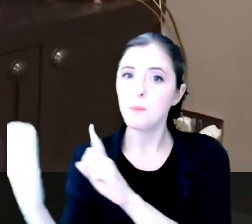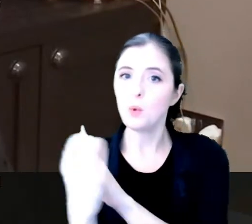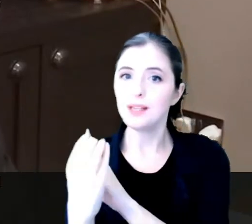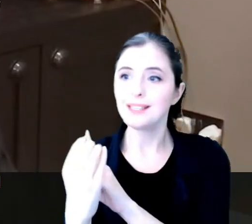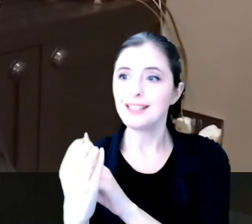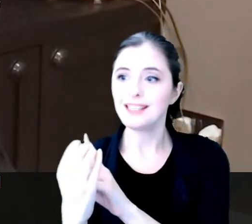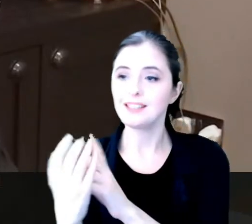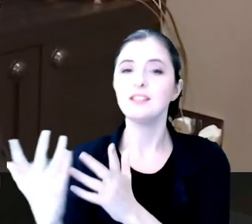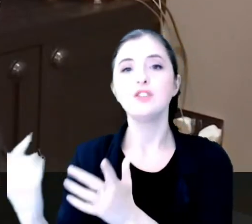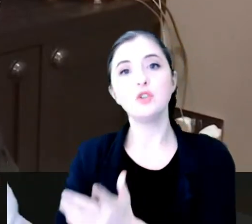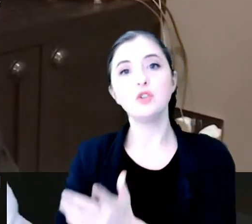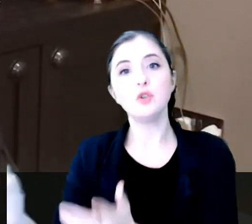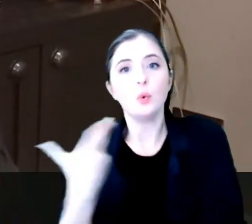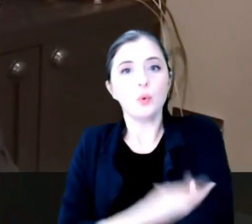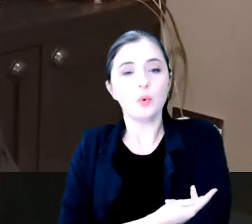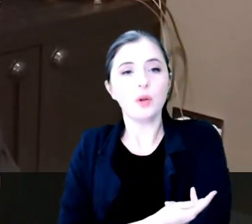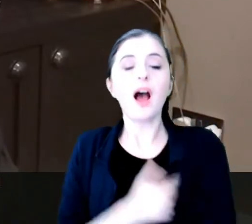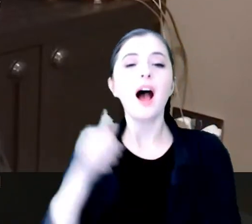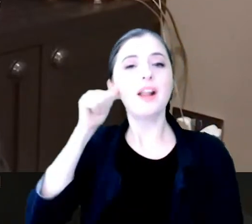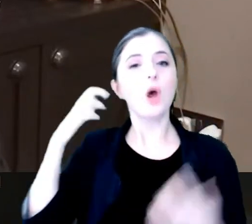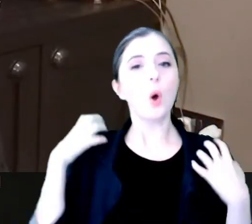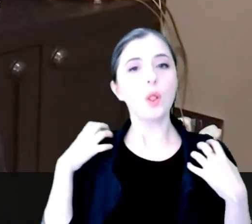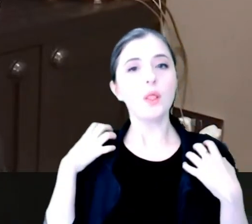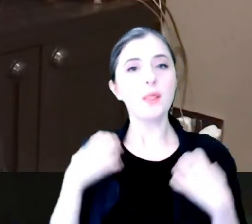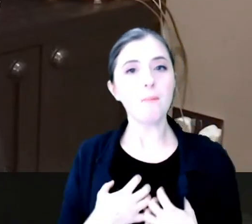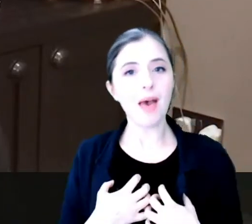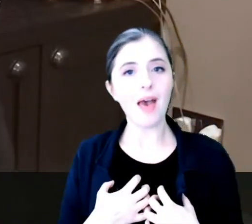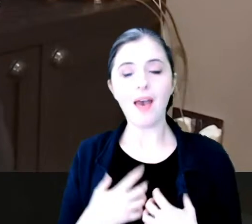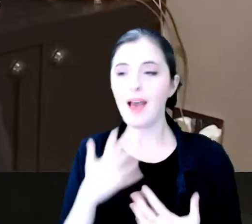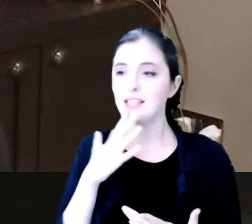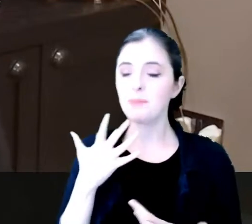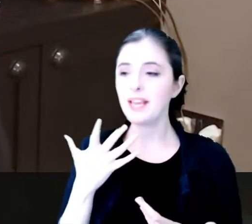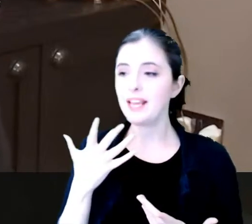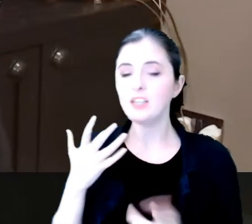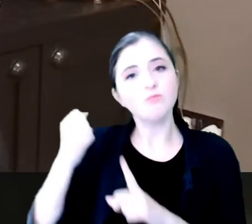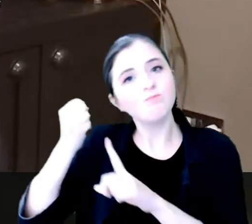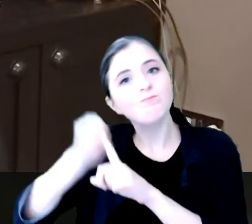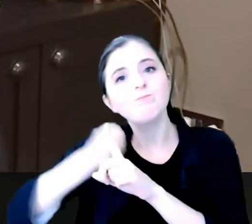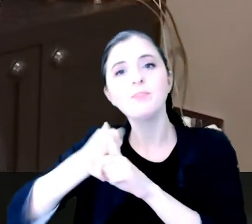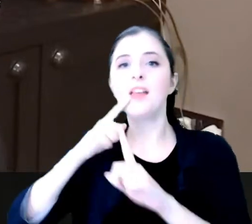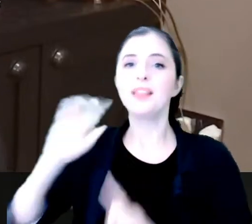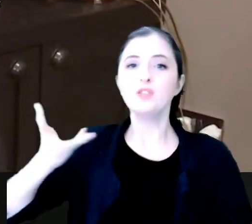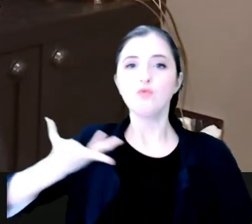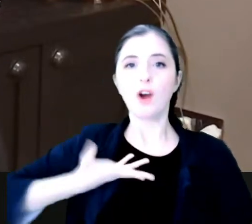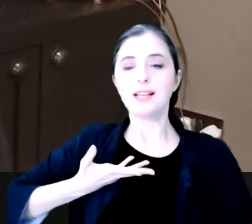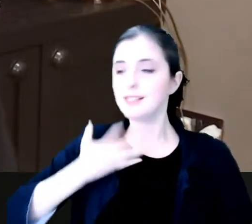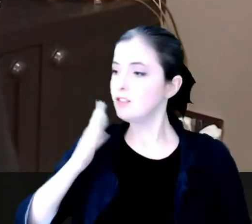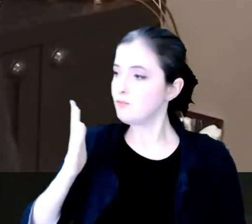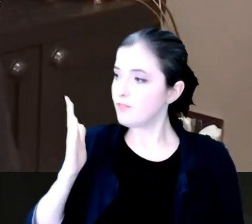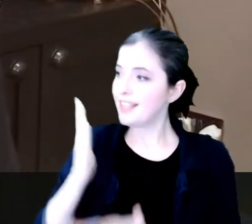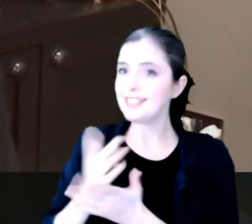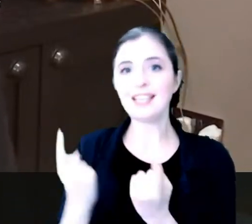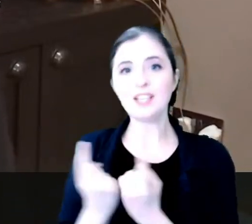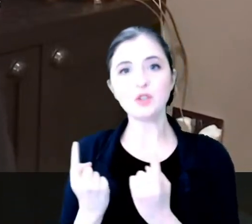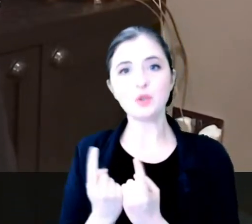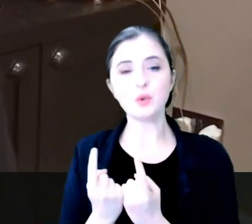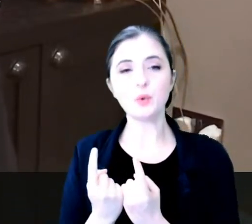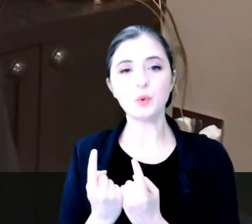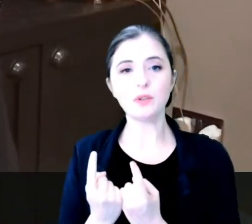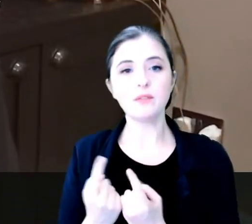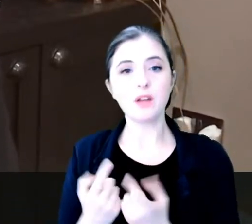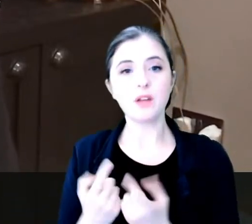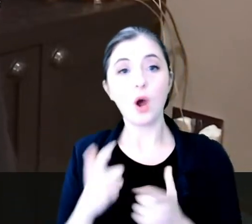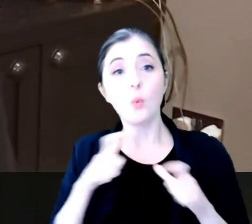has been championing this, right, on this issue. And I think that we need to do more